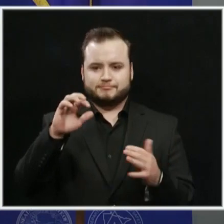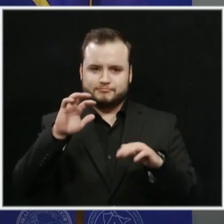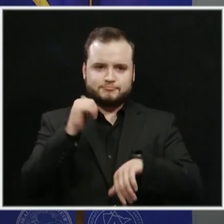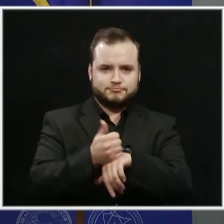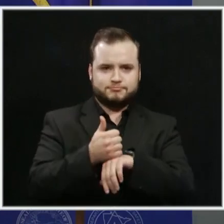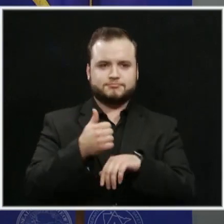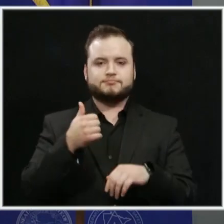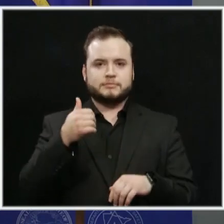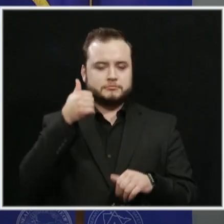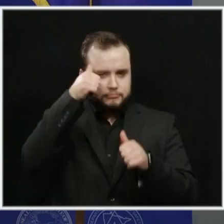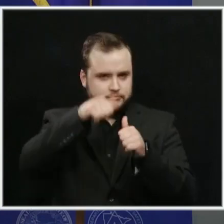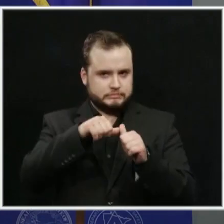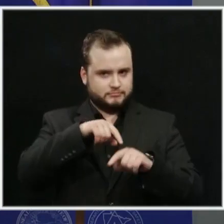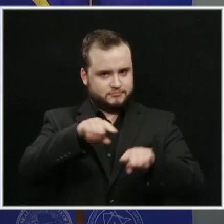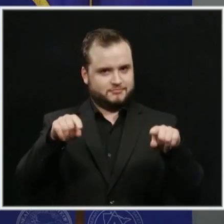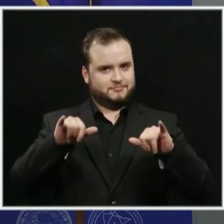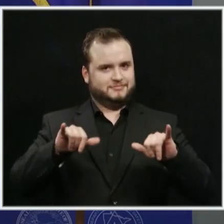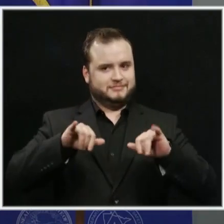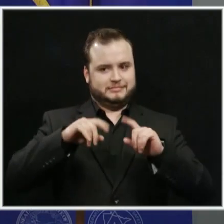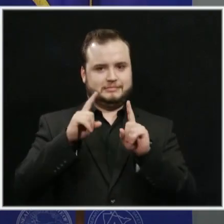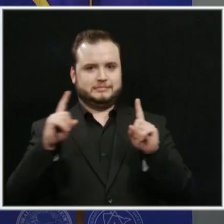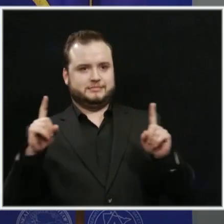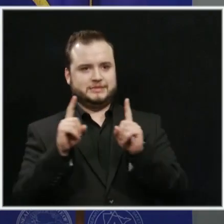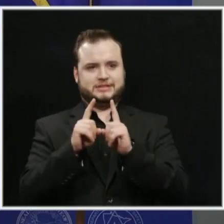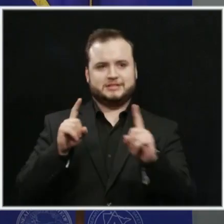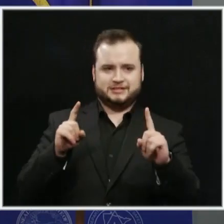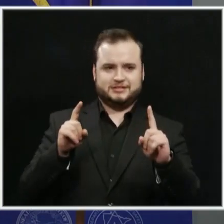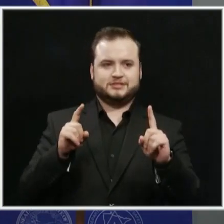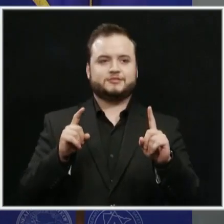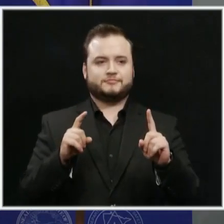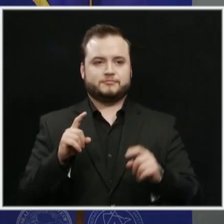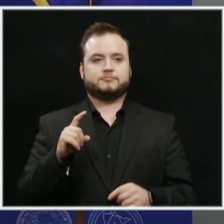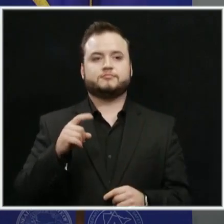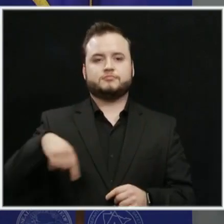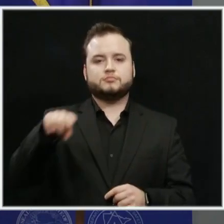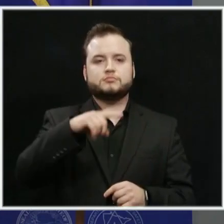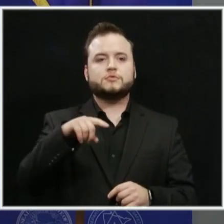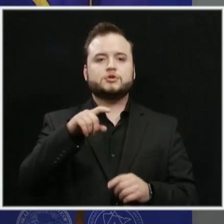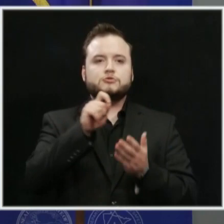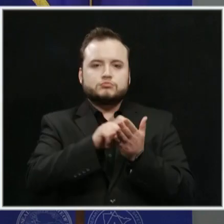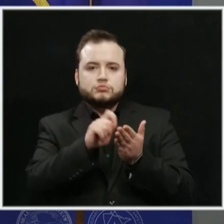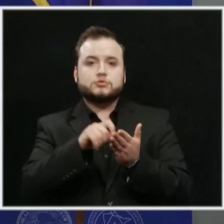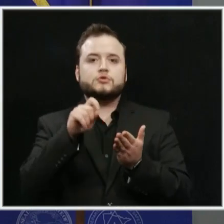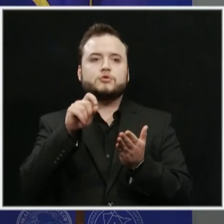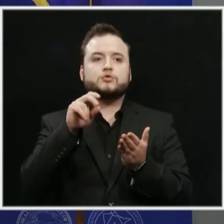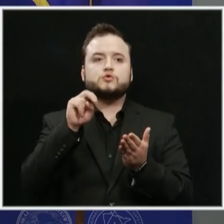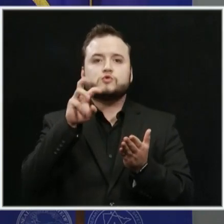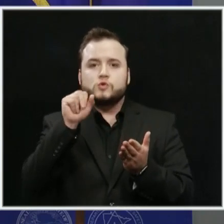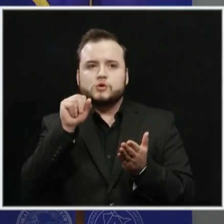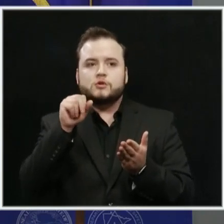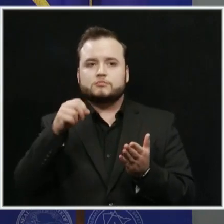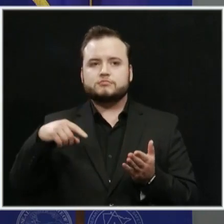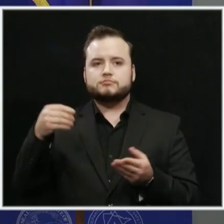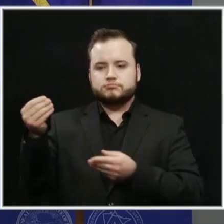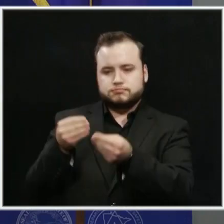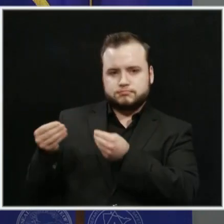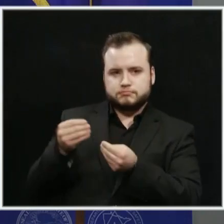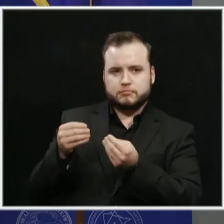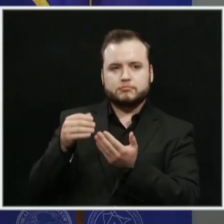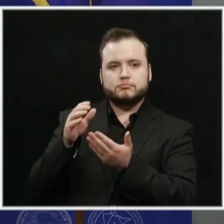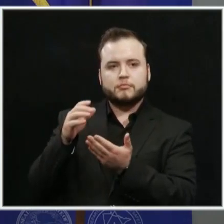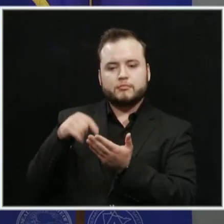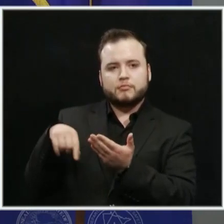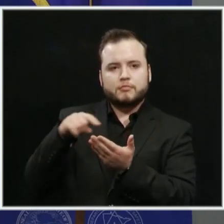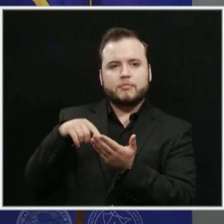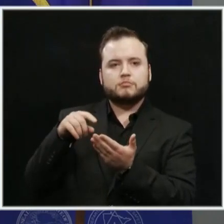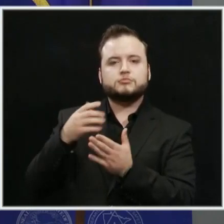distancing, our journalists are taking turns being part of the pool, so they're not only asking their own questions, they're asking for others and sharing their work together.